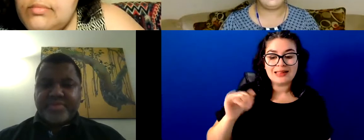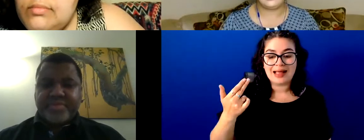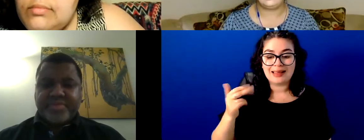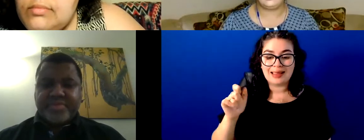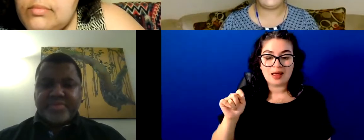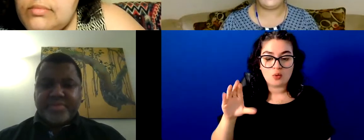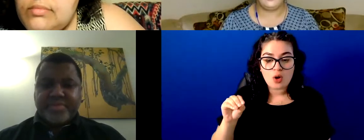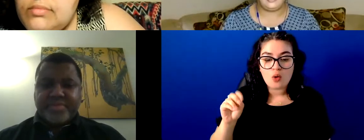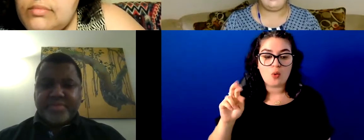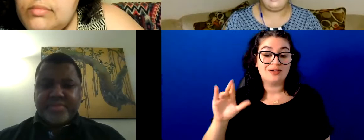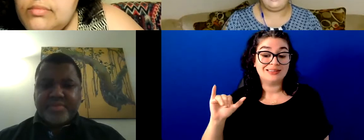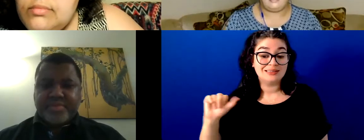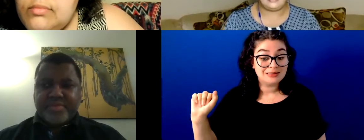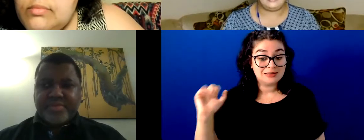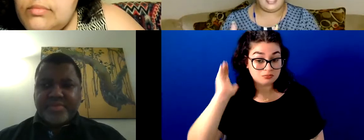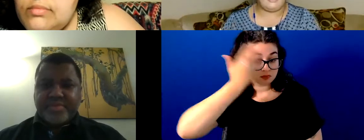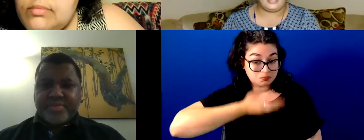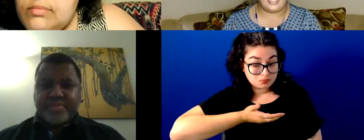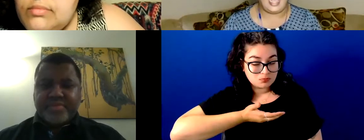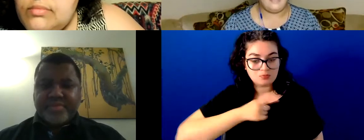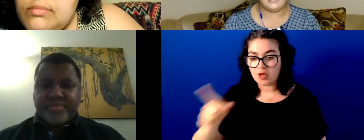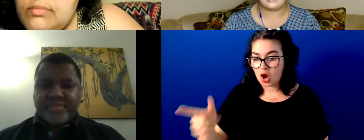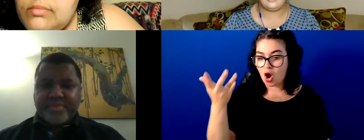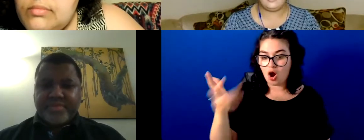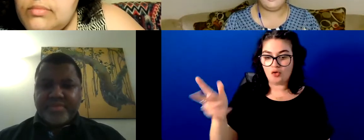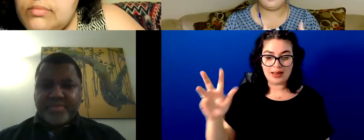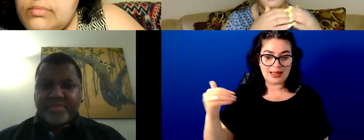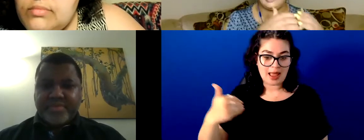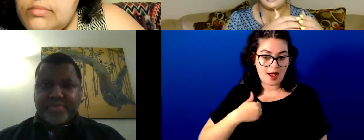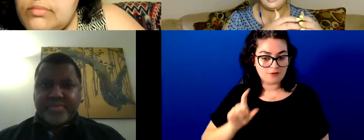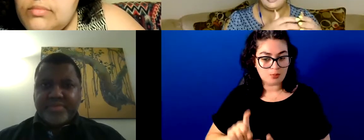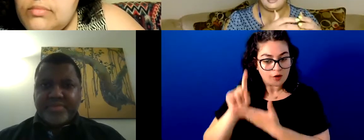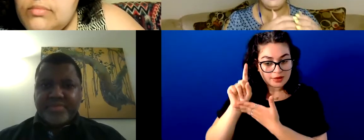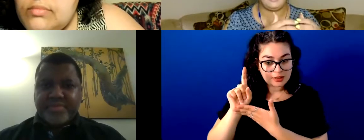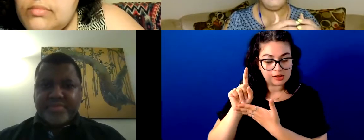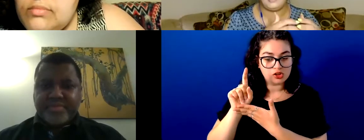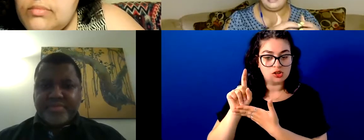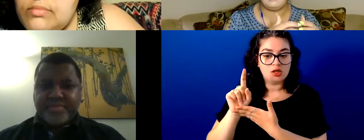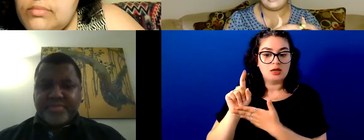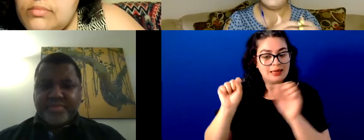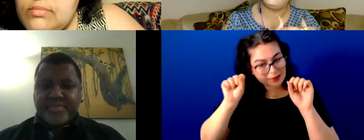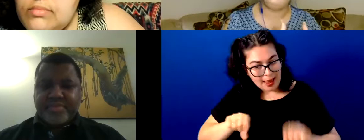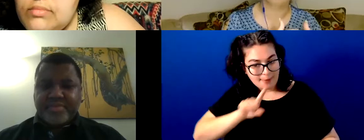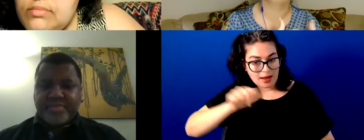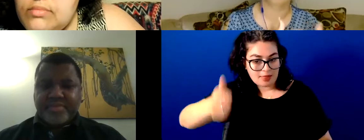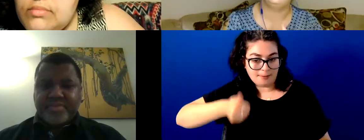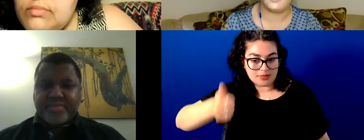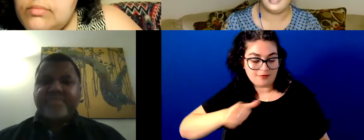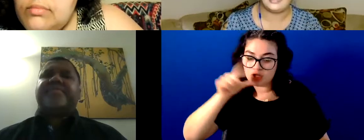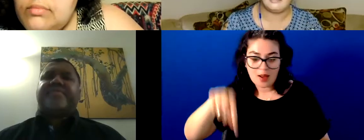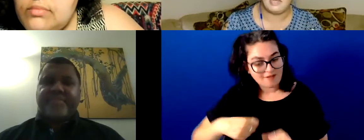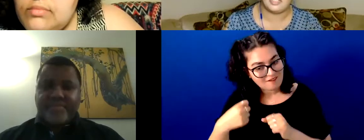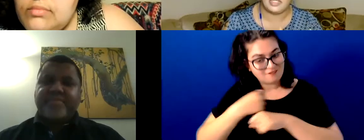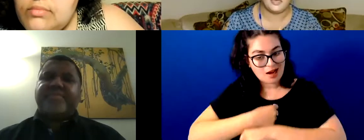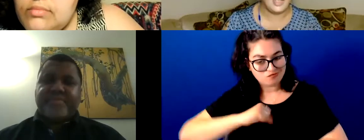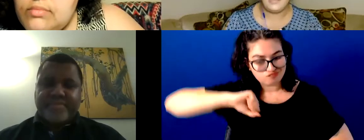presenting or anything like that, they already have this, privilege of being themselves, so they don't have to fight for it as much as